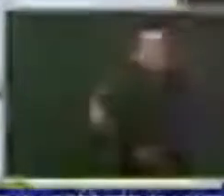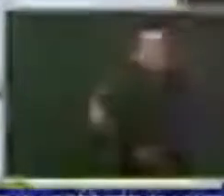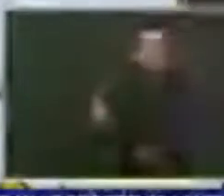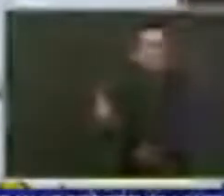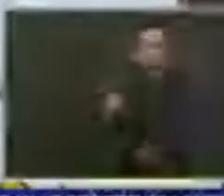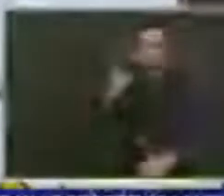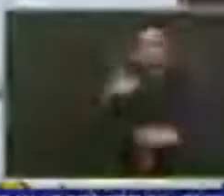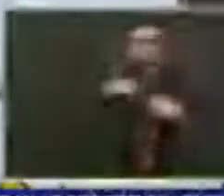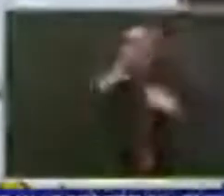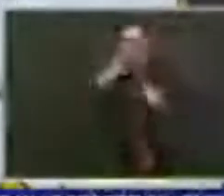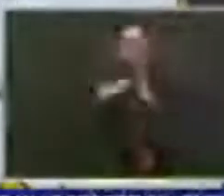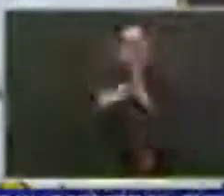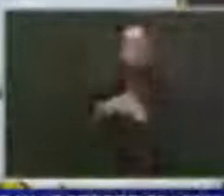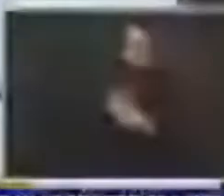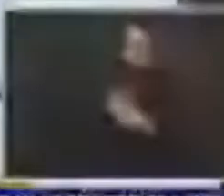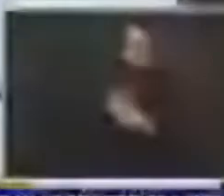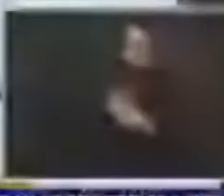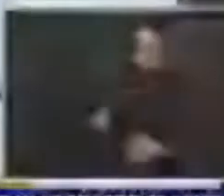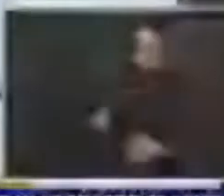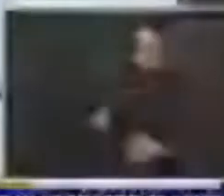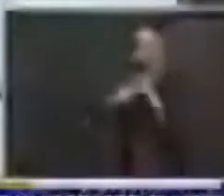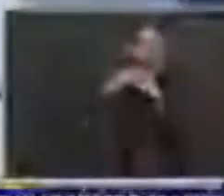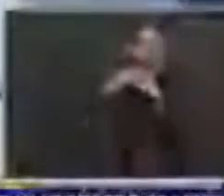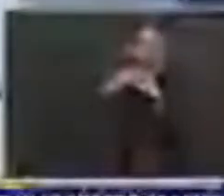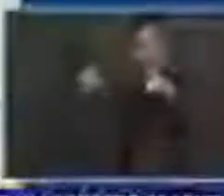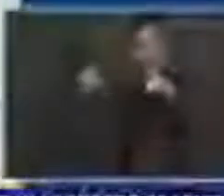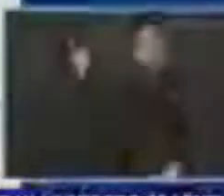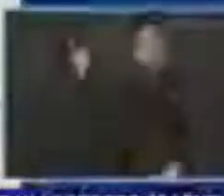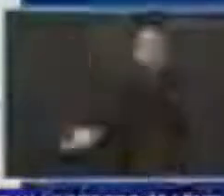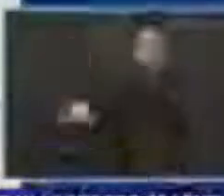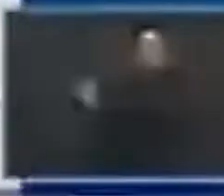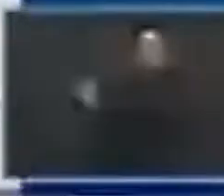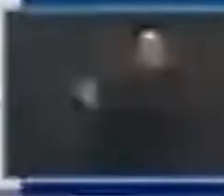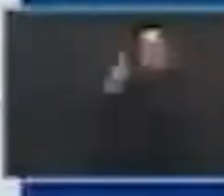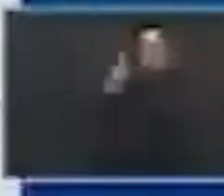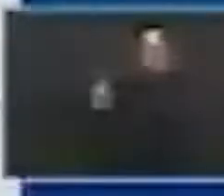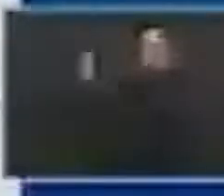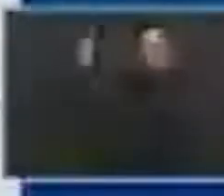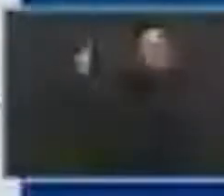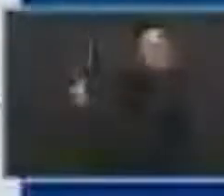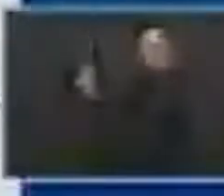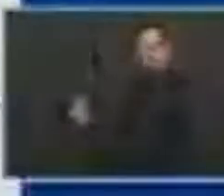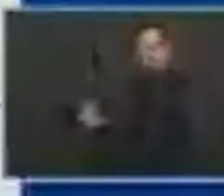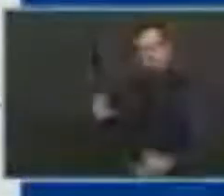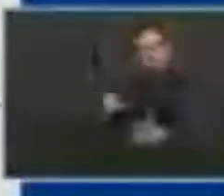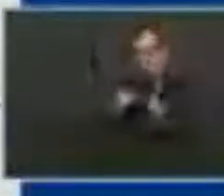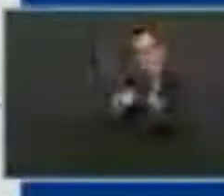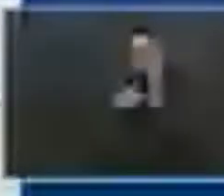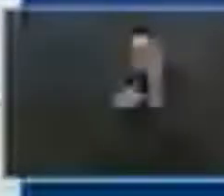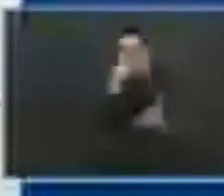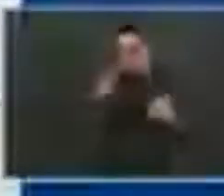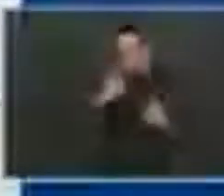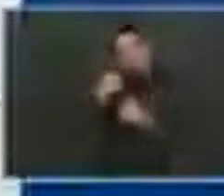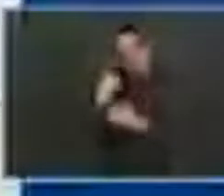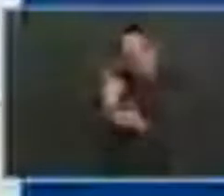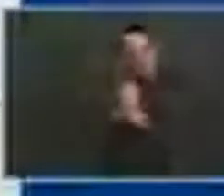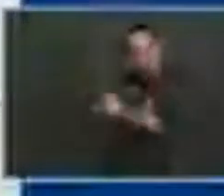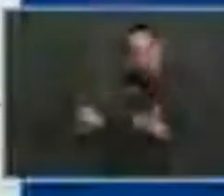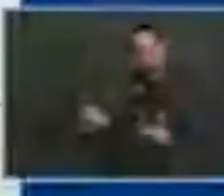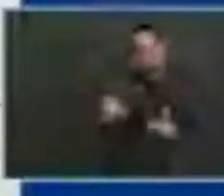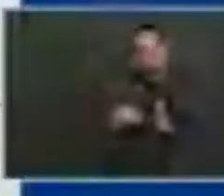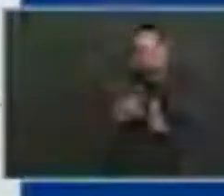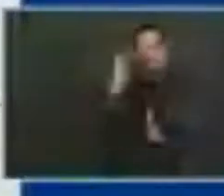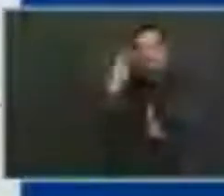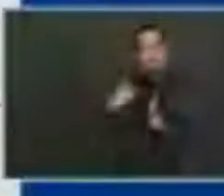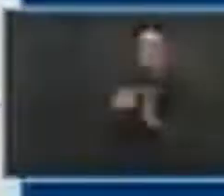see. You know, we doubled our hospitalizations in the past 3 weeks. That's not where you want to be. If you're doubling hospitalizations every